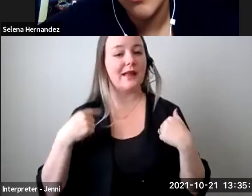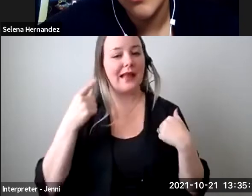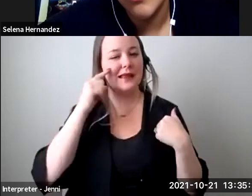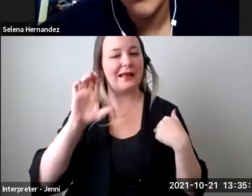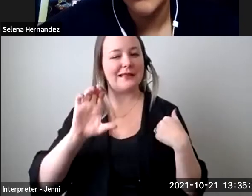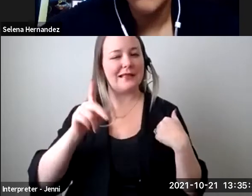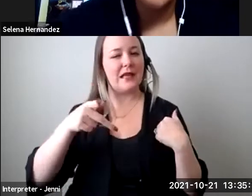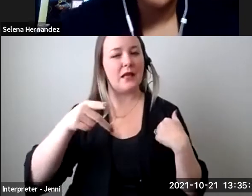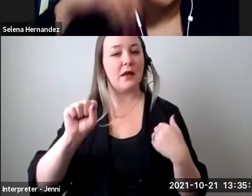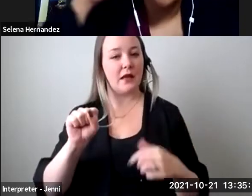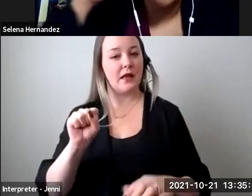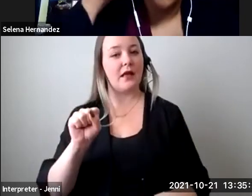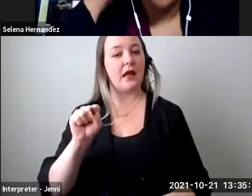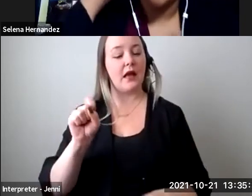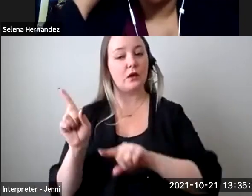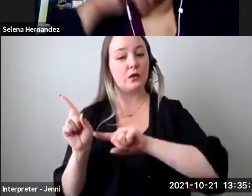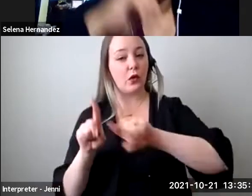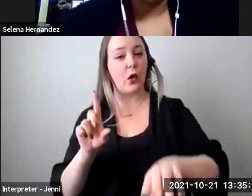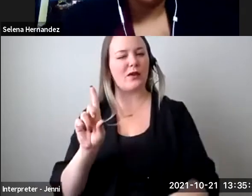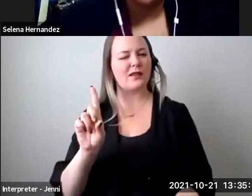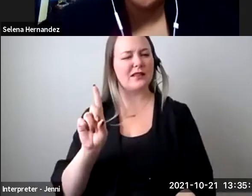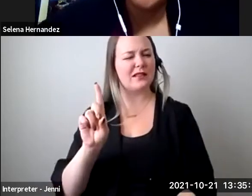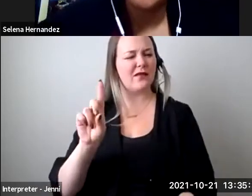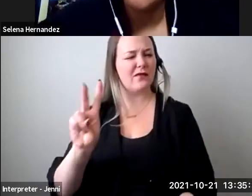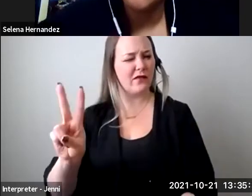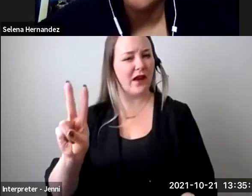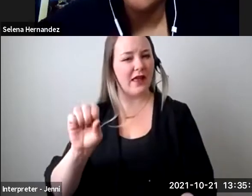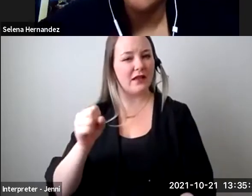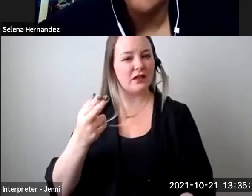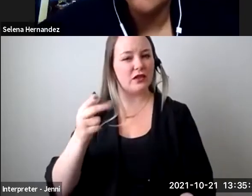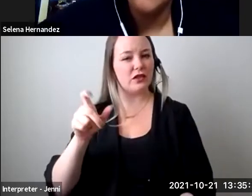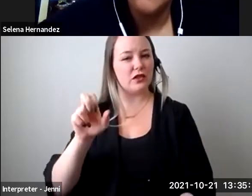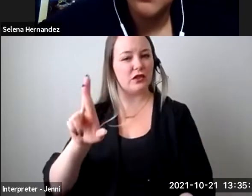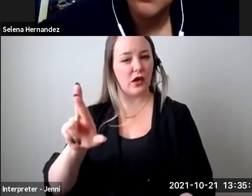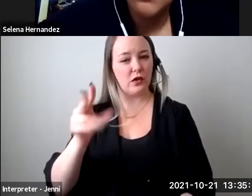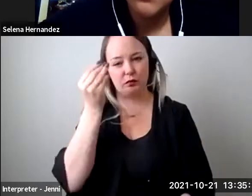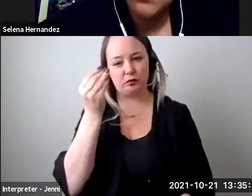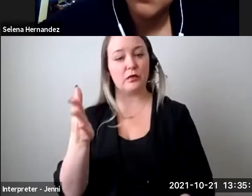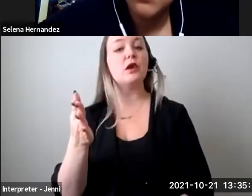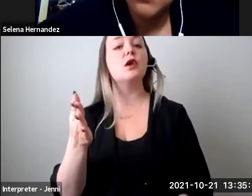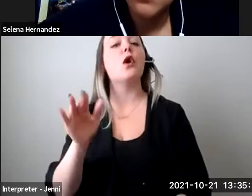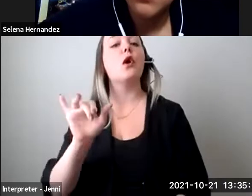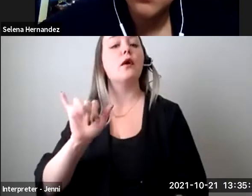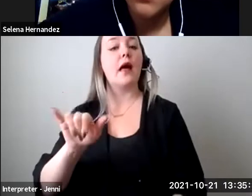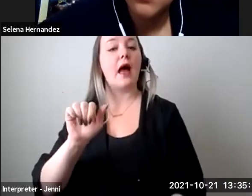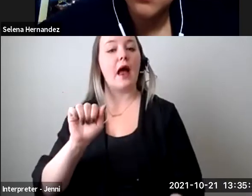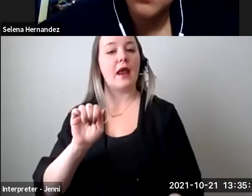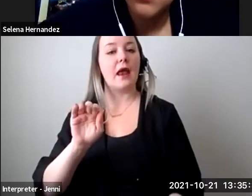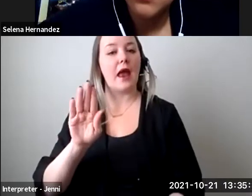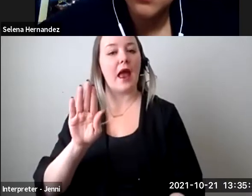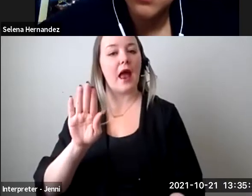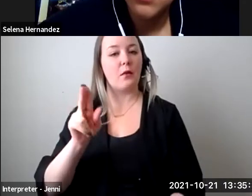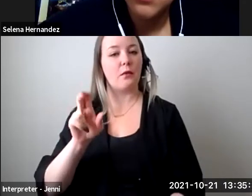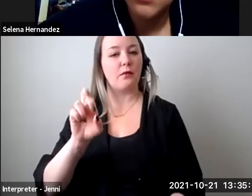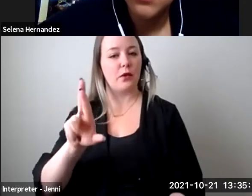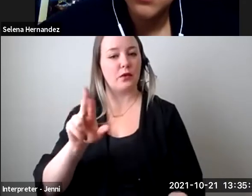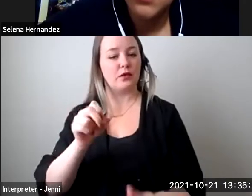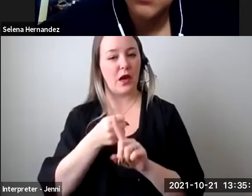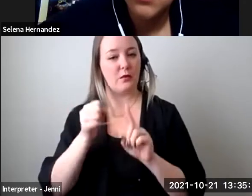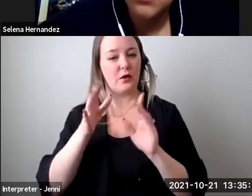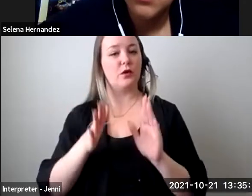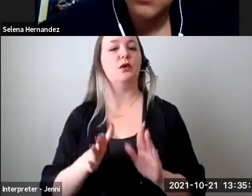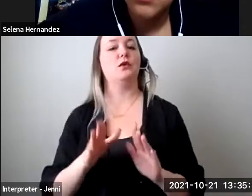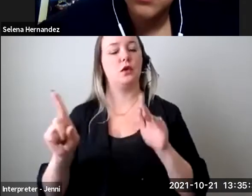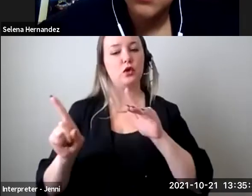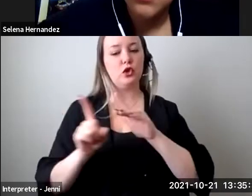went back to the domestic violence shelter and let them be aware that the abuser came to the birth of the children. So at